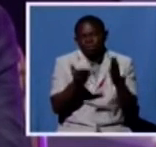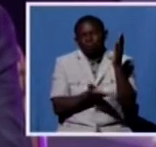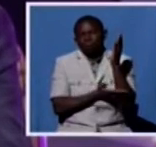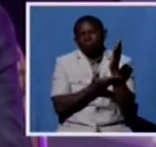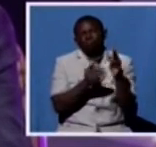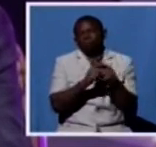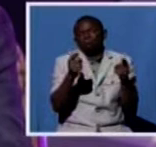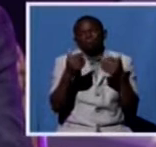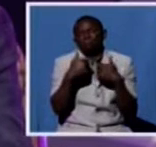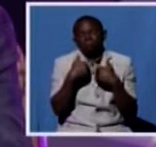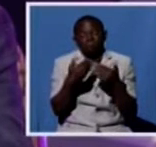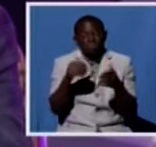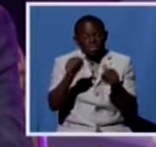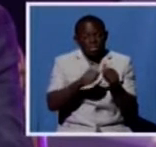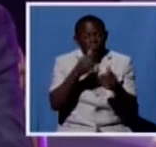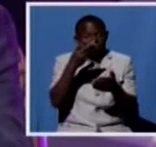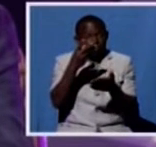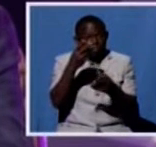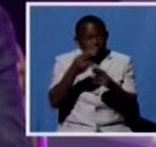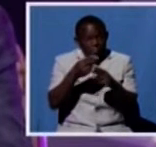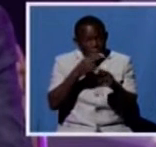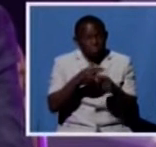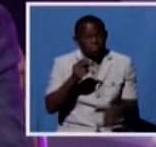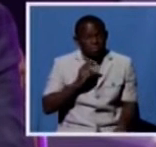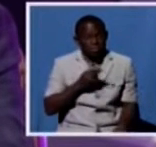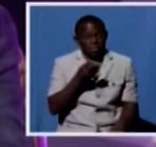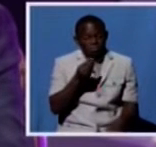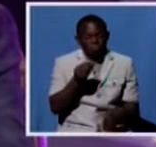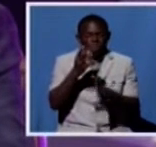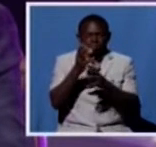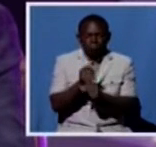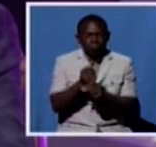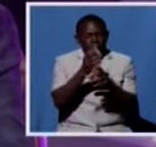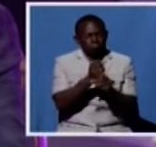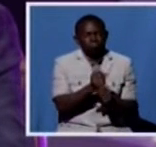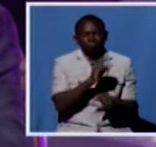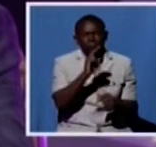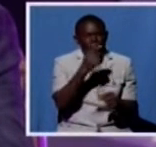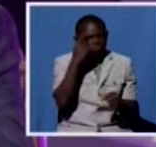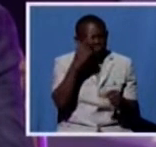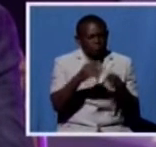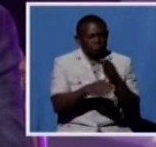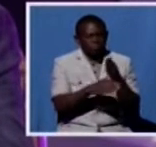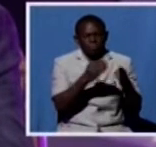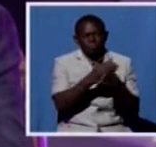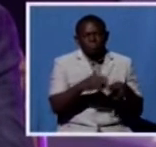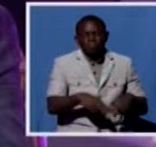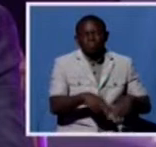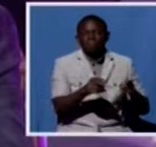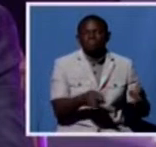and we ensure that we pay the various contractors. Yes, we are in a position where